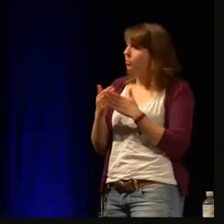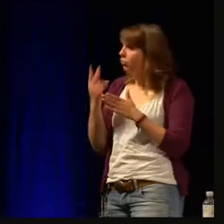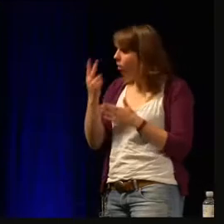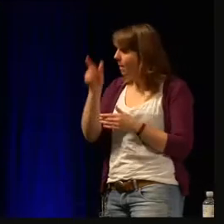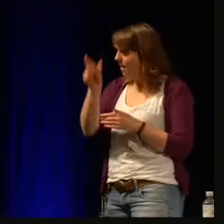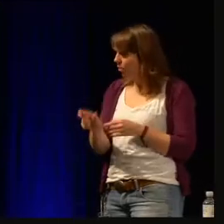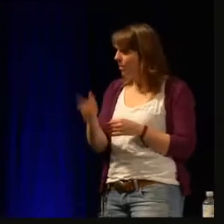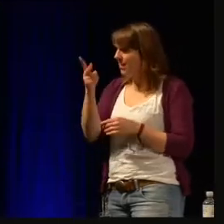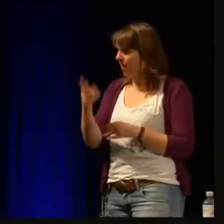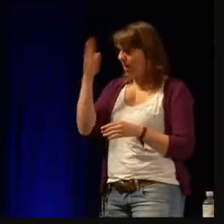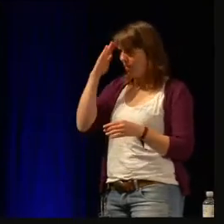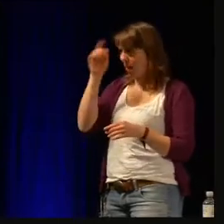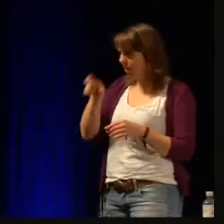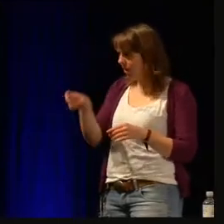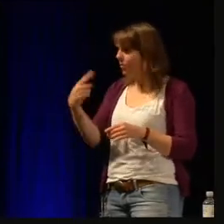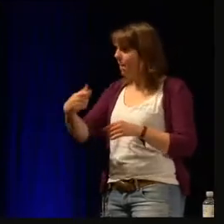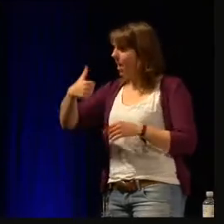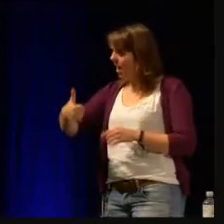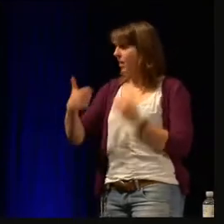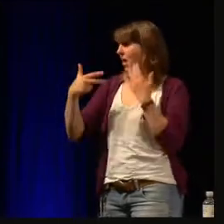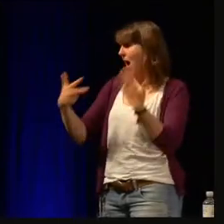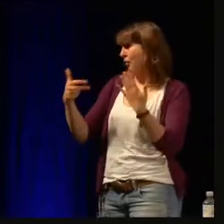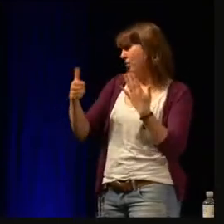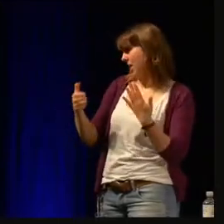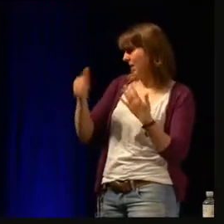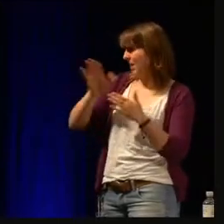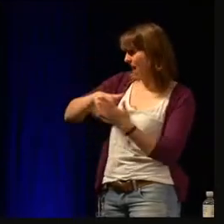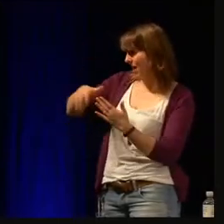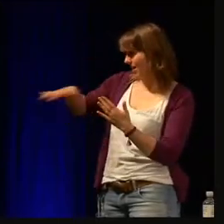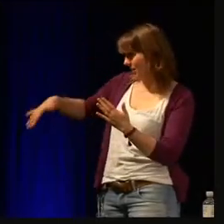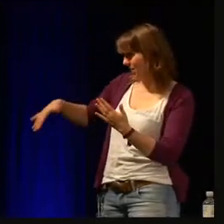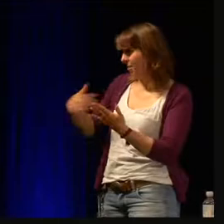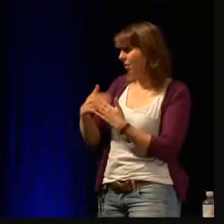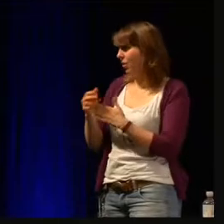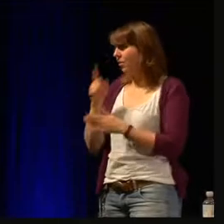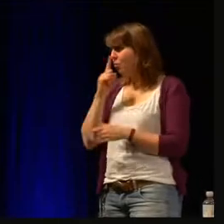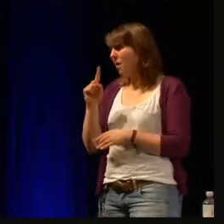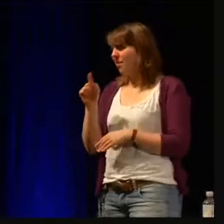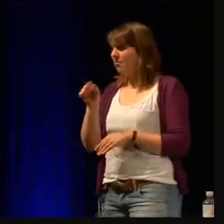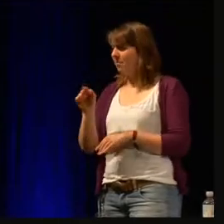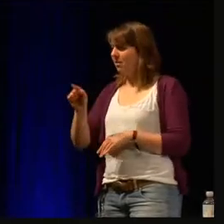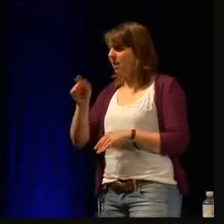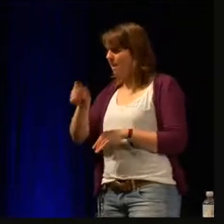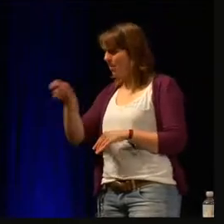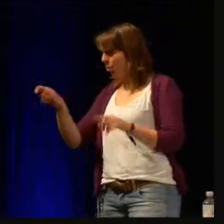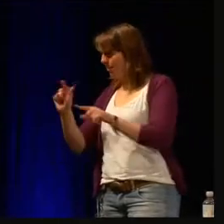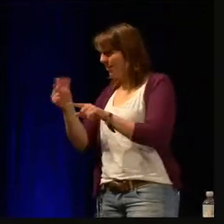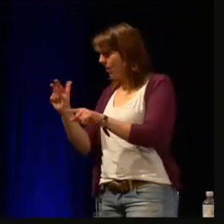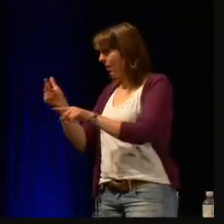In this example from this paper, people have 200 friends and like 80